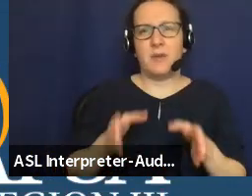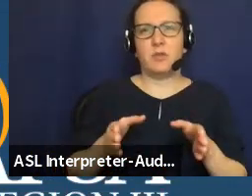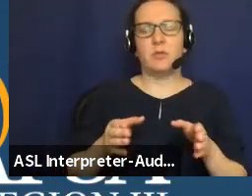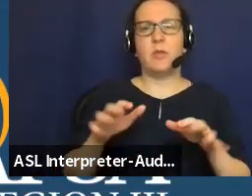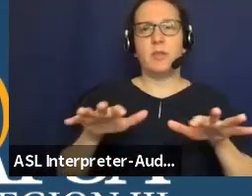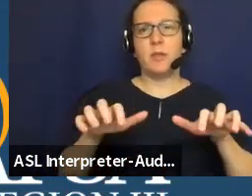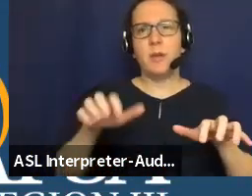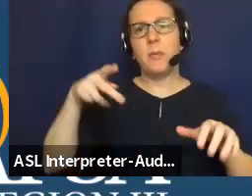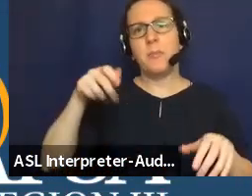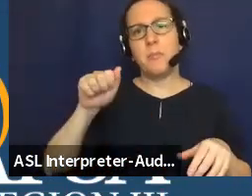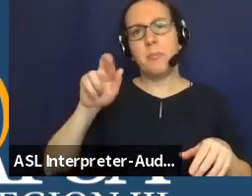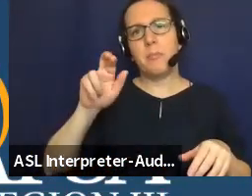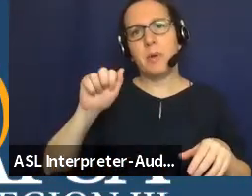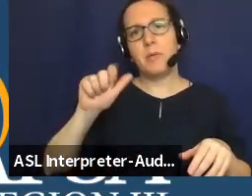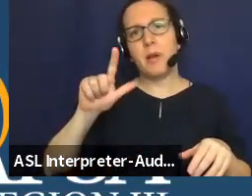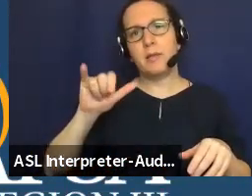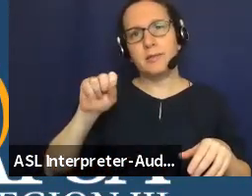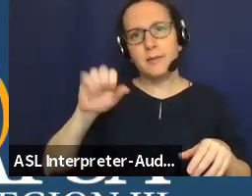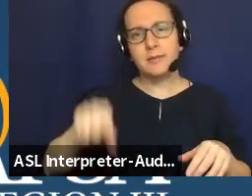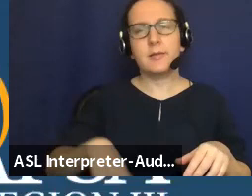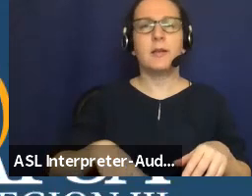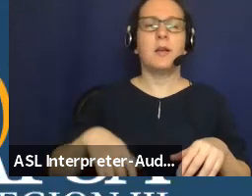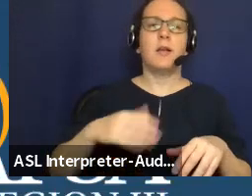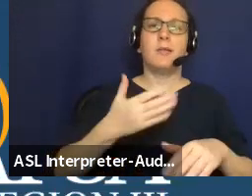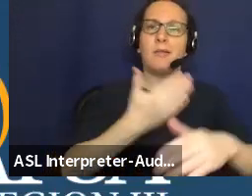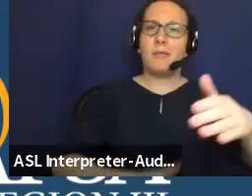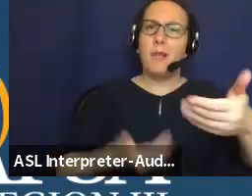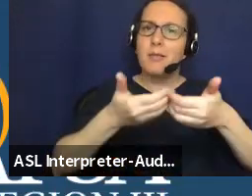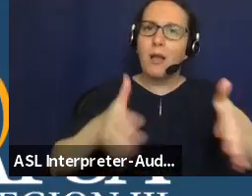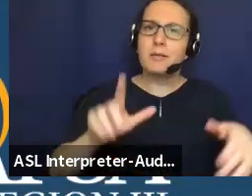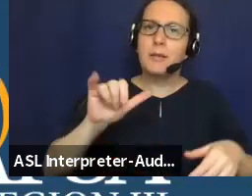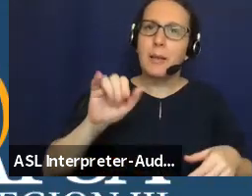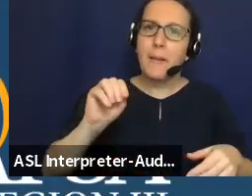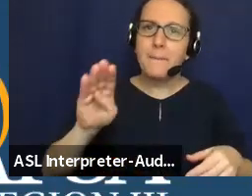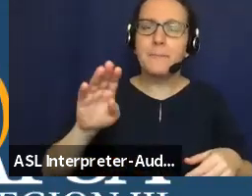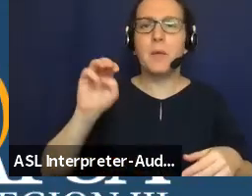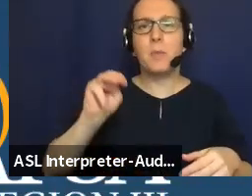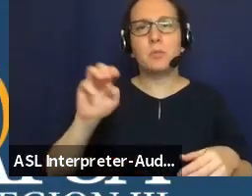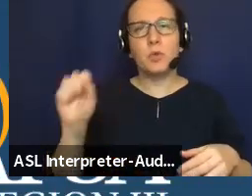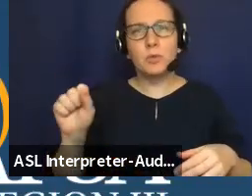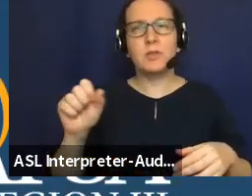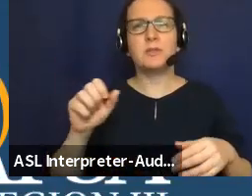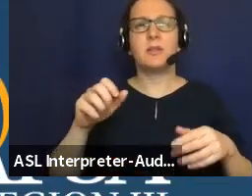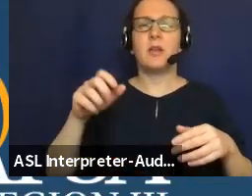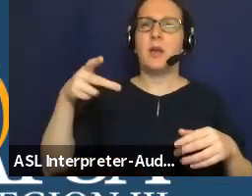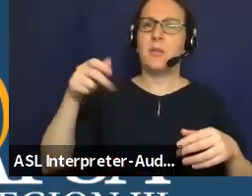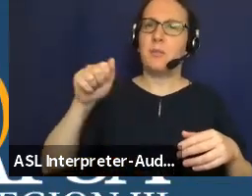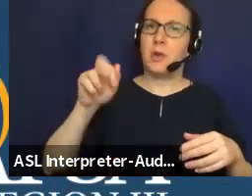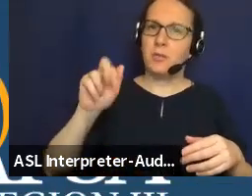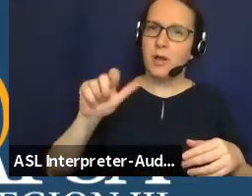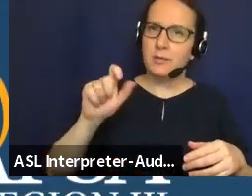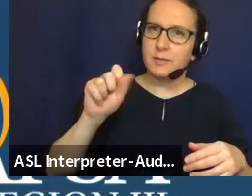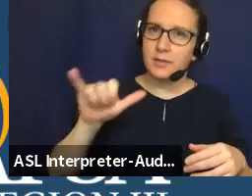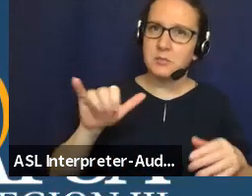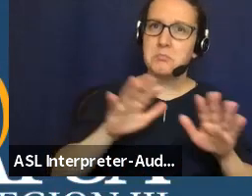limb, arthritis, cerebral palsy, muscle sclerosis, and so forth. With this group, access skills that are helpful